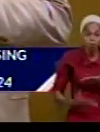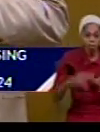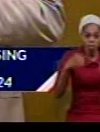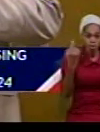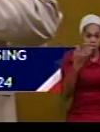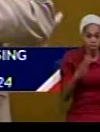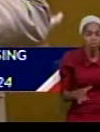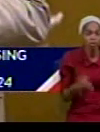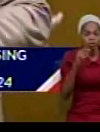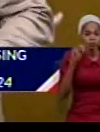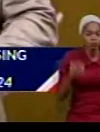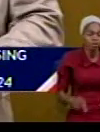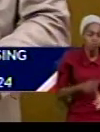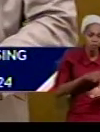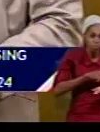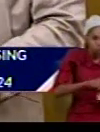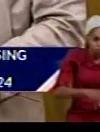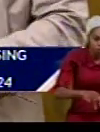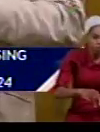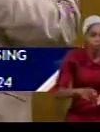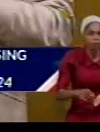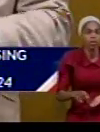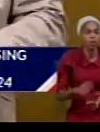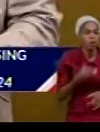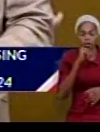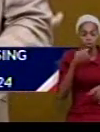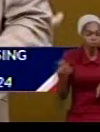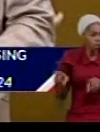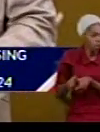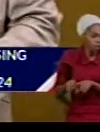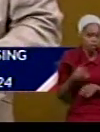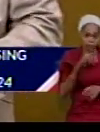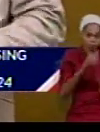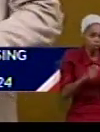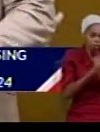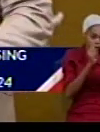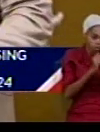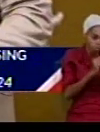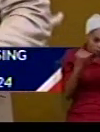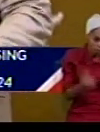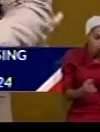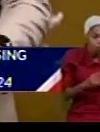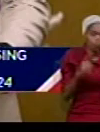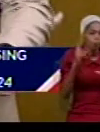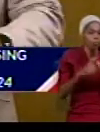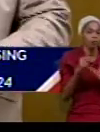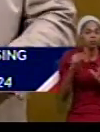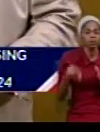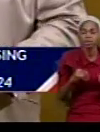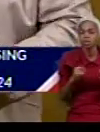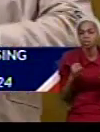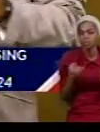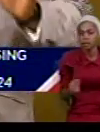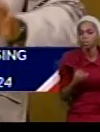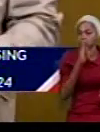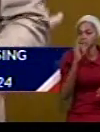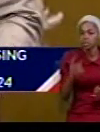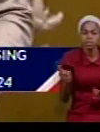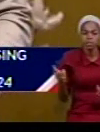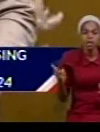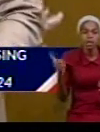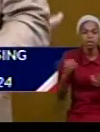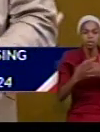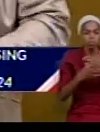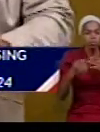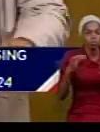at that time, now what you have is the blood of Jesus Christ to cleanse you. I pray that no one will remain an